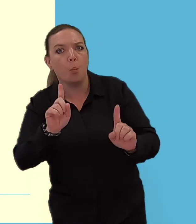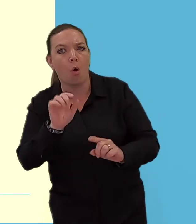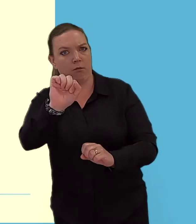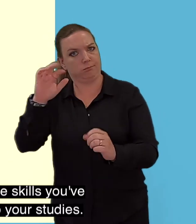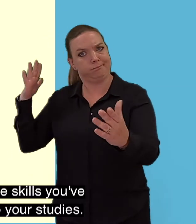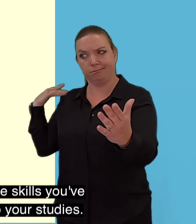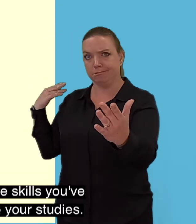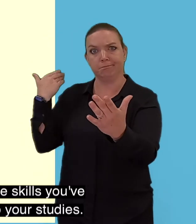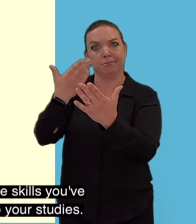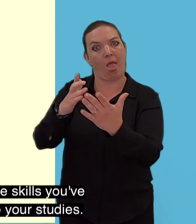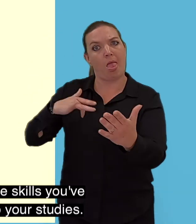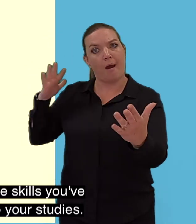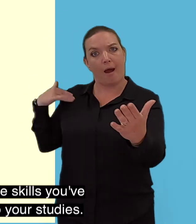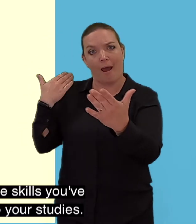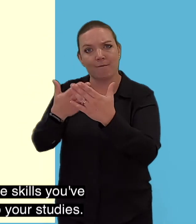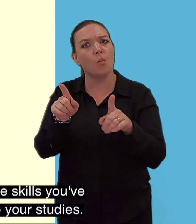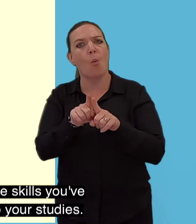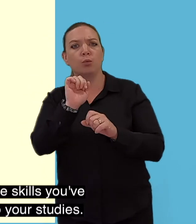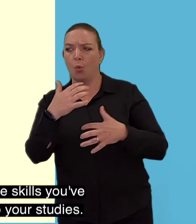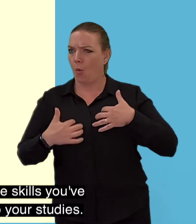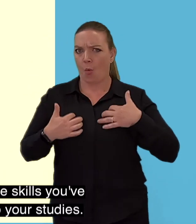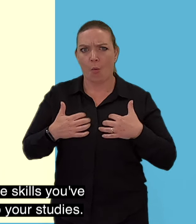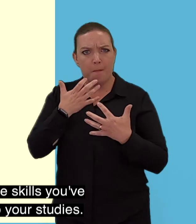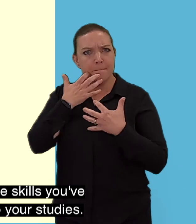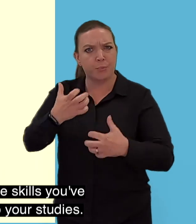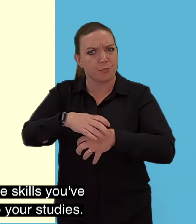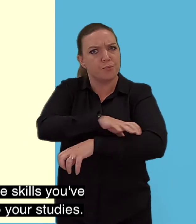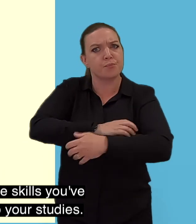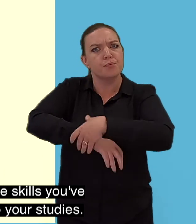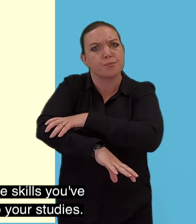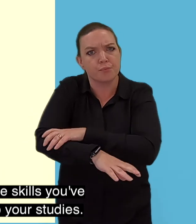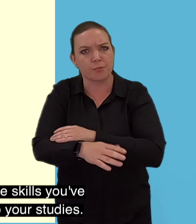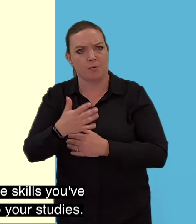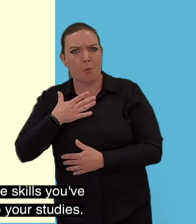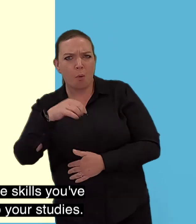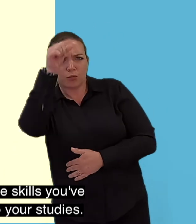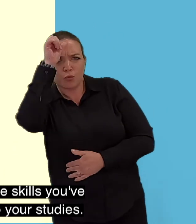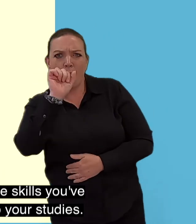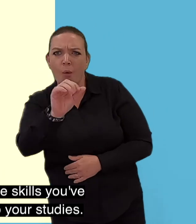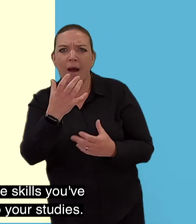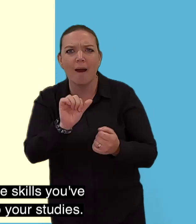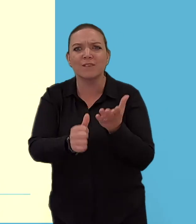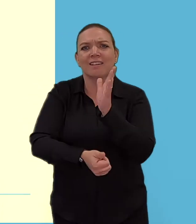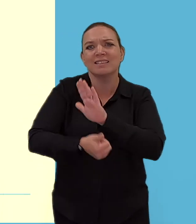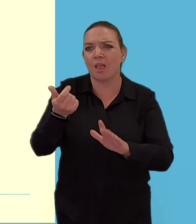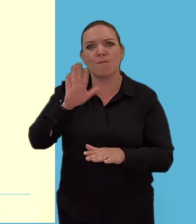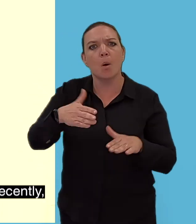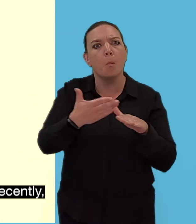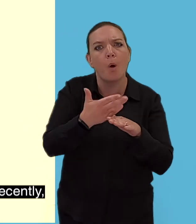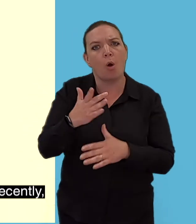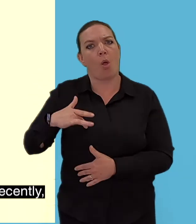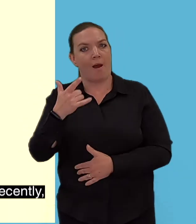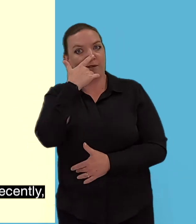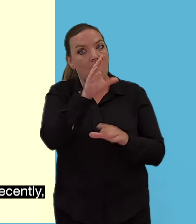subject. We want to know what transferable work or life skills you've developed and how these could be applied to your studies. And